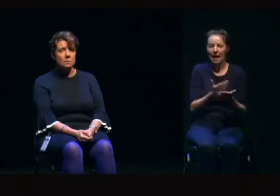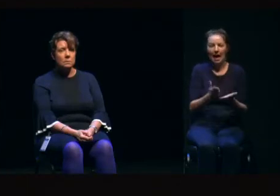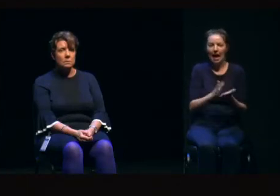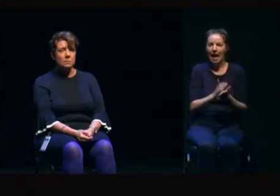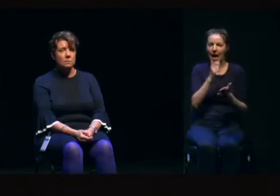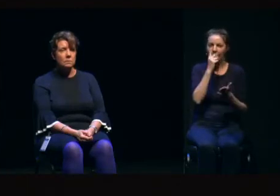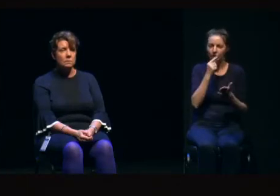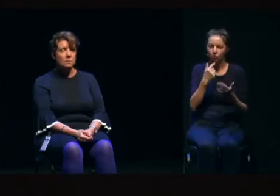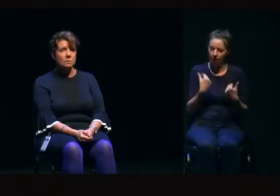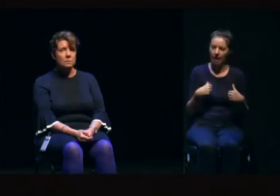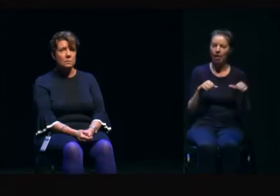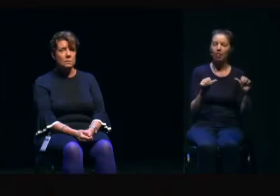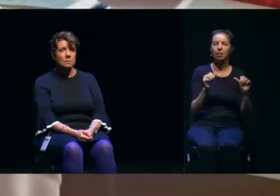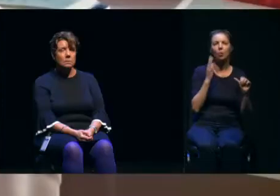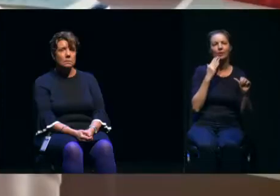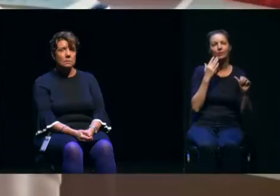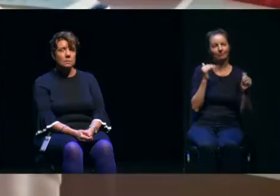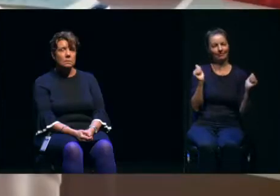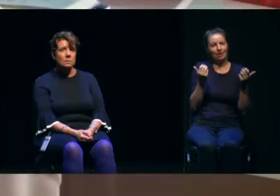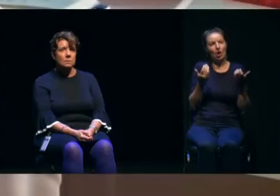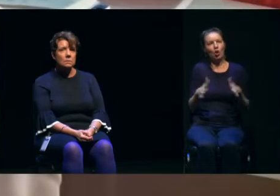from losing your beloved Paula?